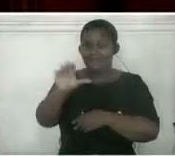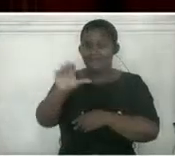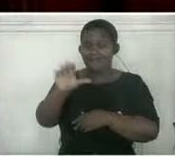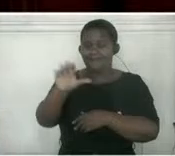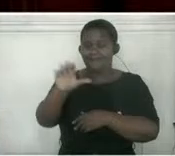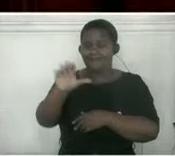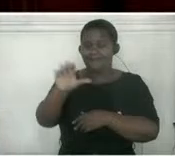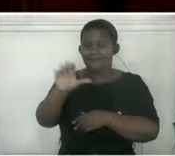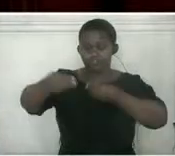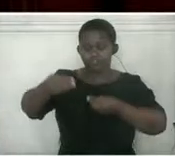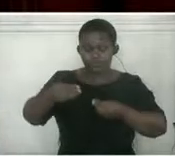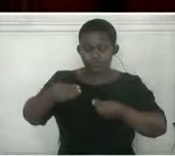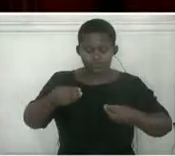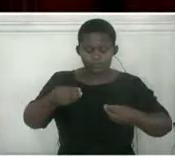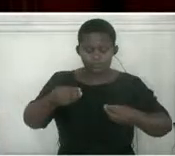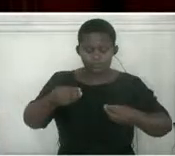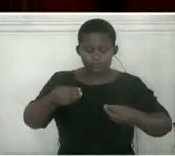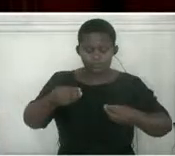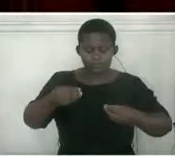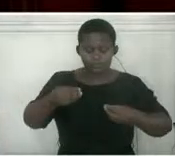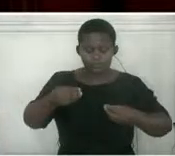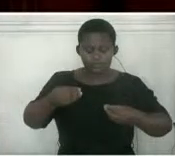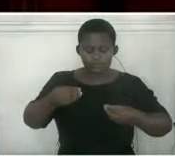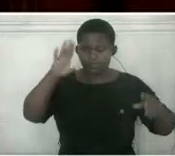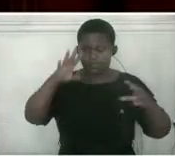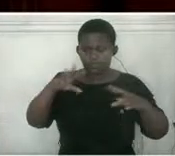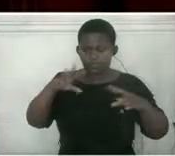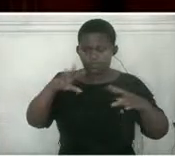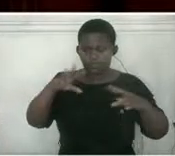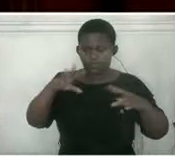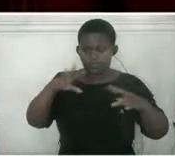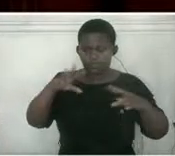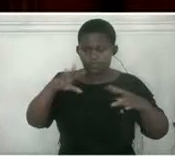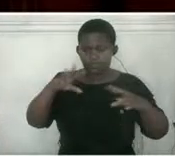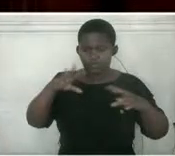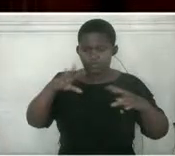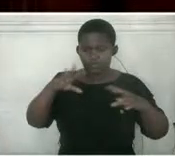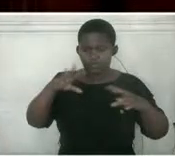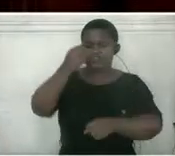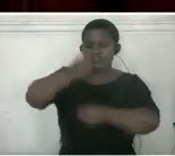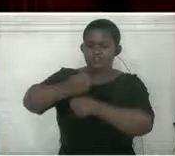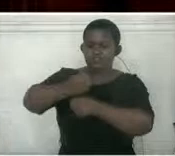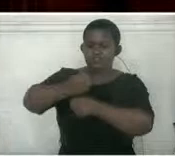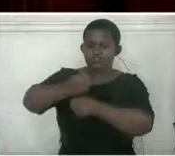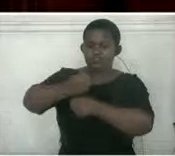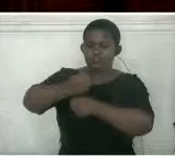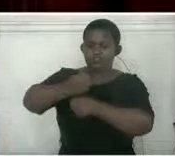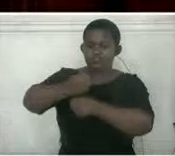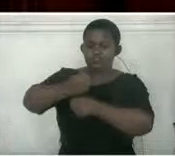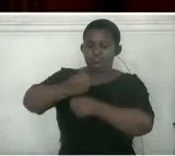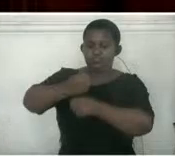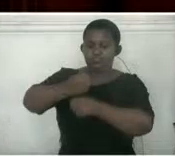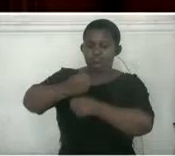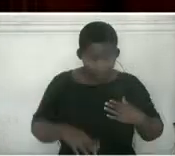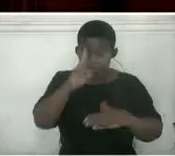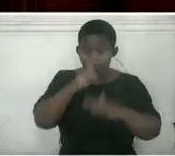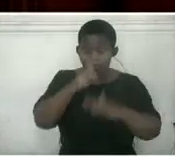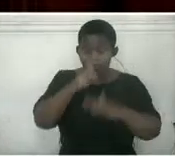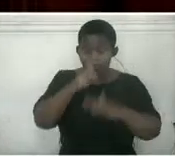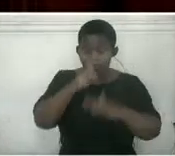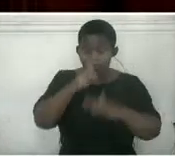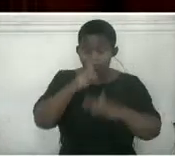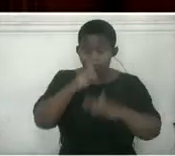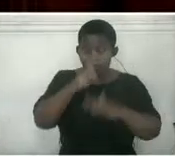will create 70 jobs and the investment is 2 million. Honourable Speaker,